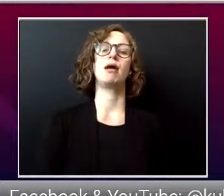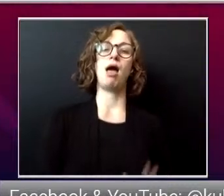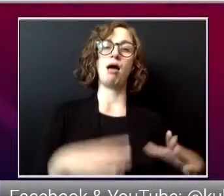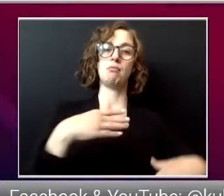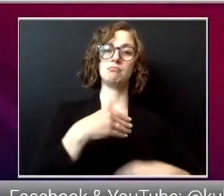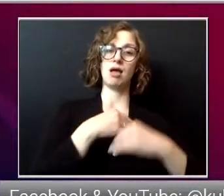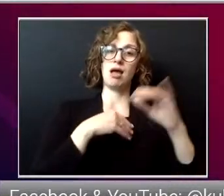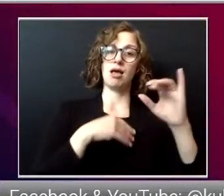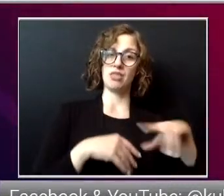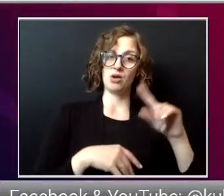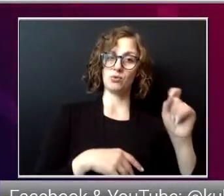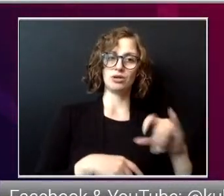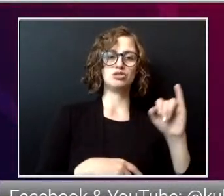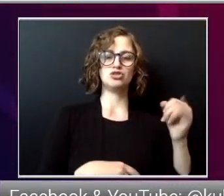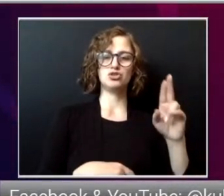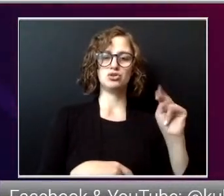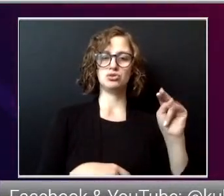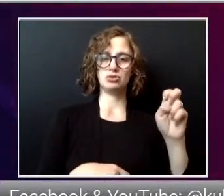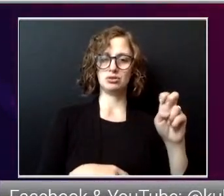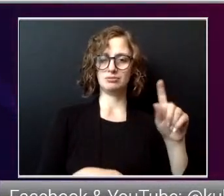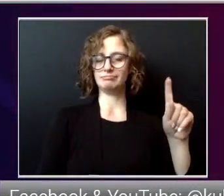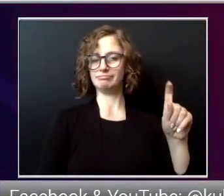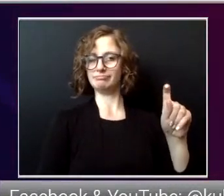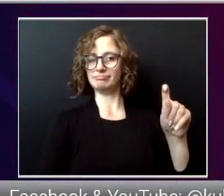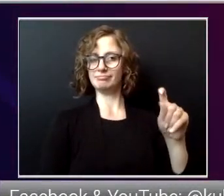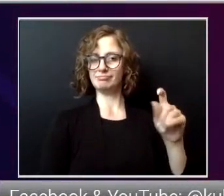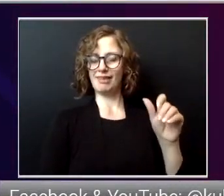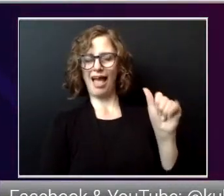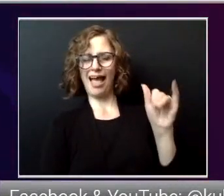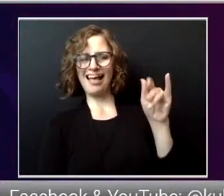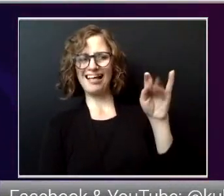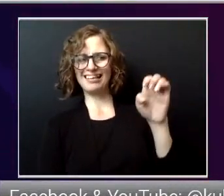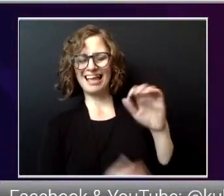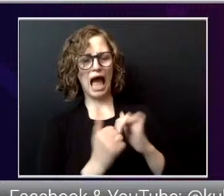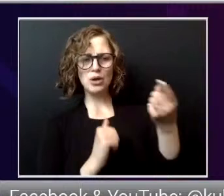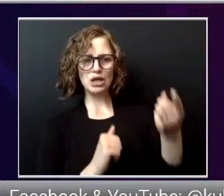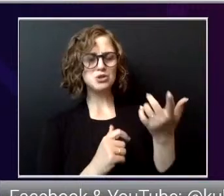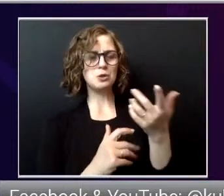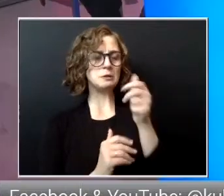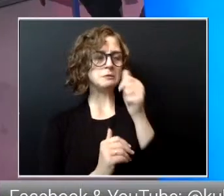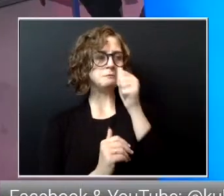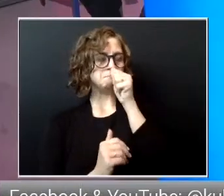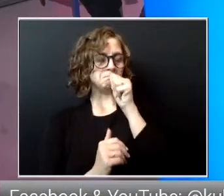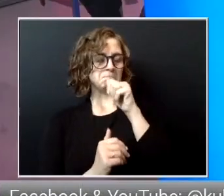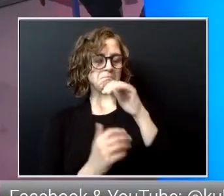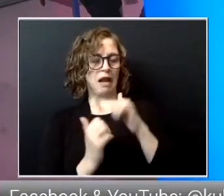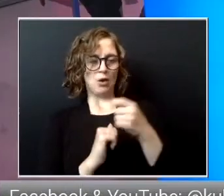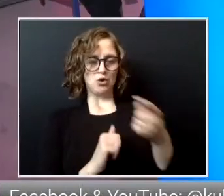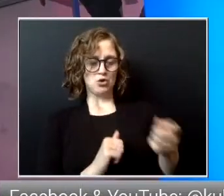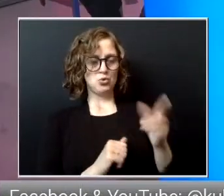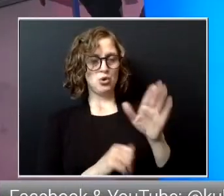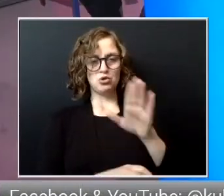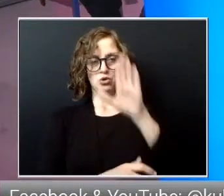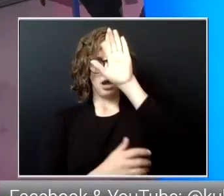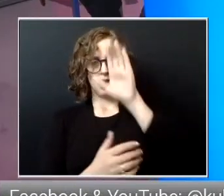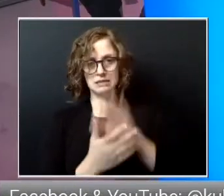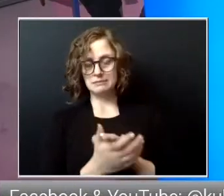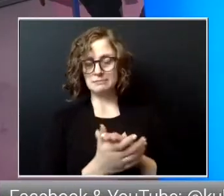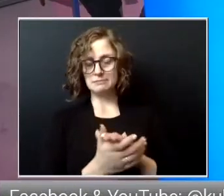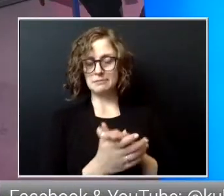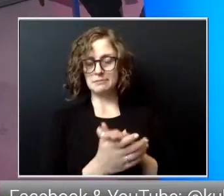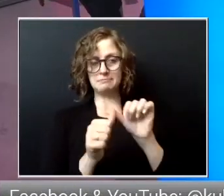to know, can you ask Allie how she held it together? How did she and her husband manage to keep working and functioning through all of this? I would have been a